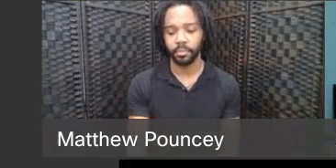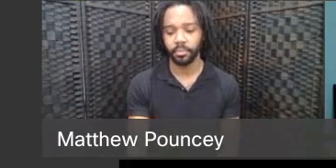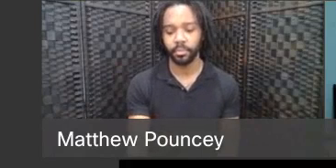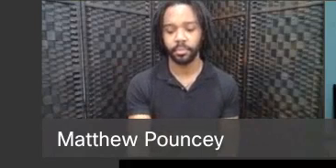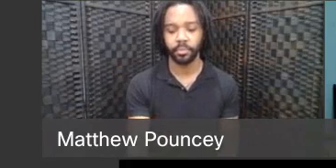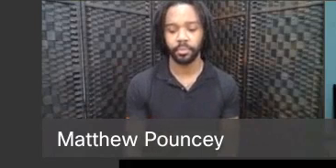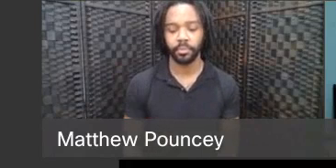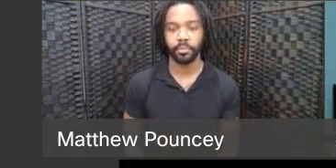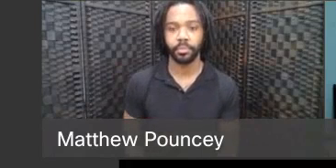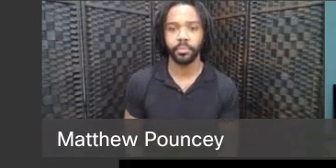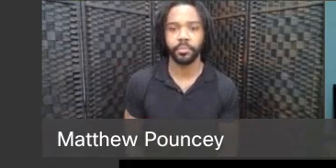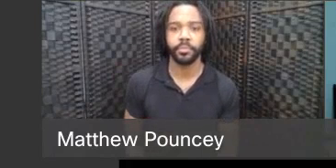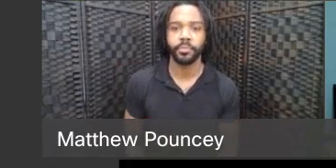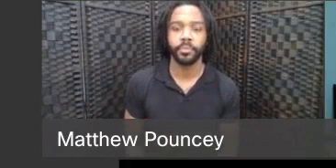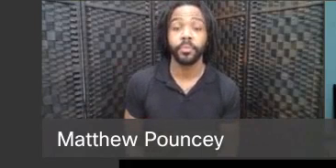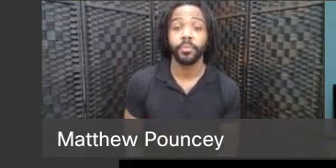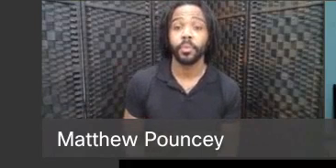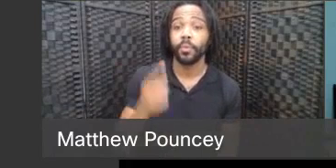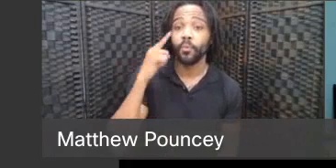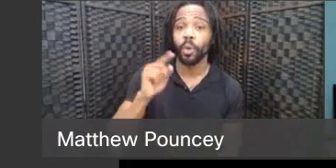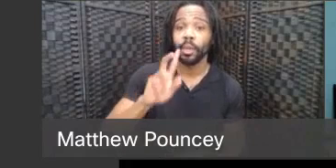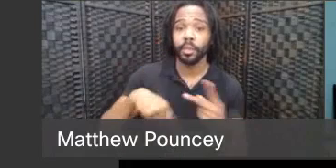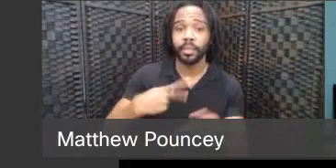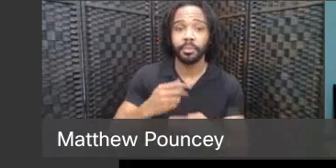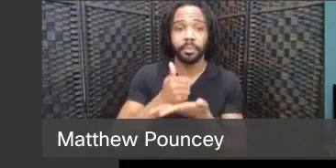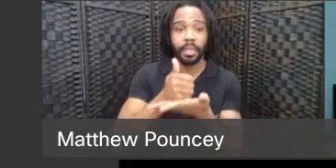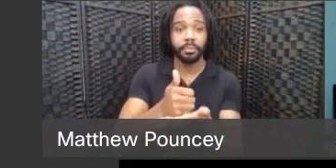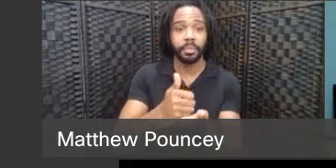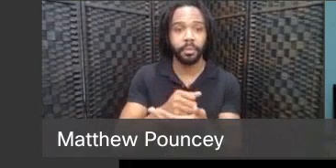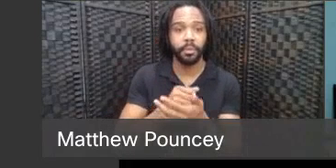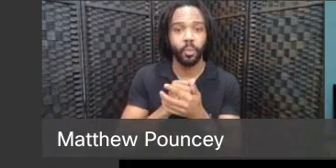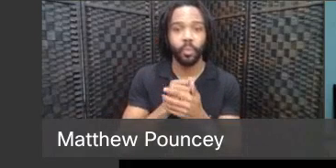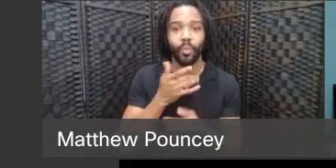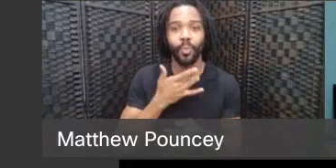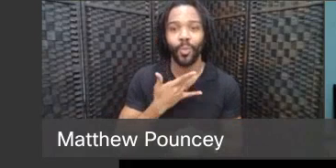So by placement type, oops,